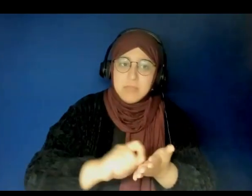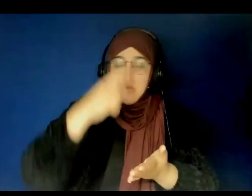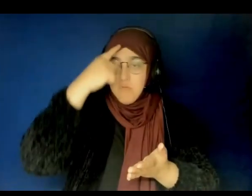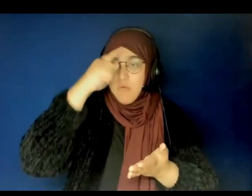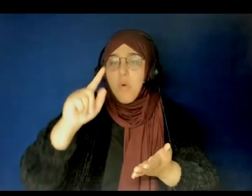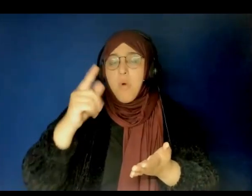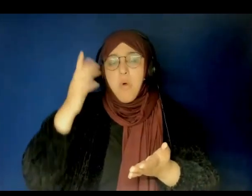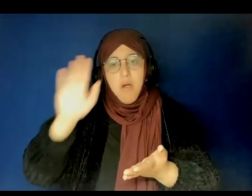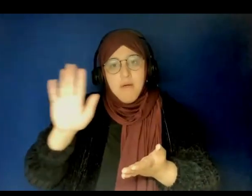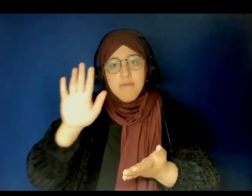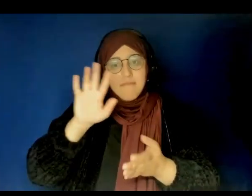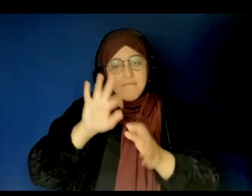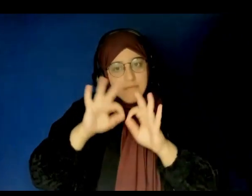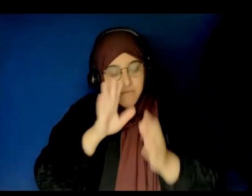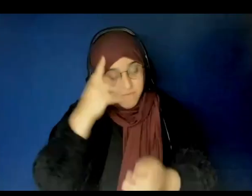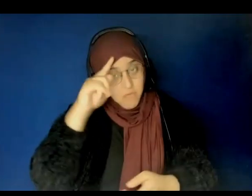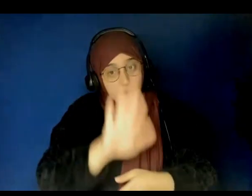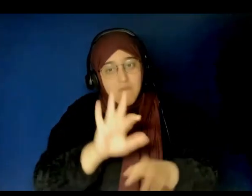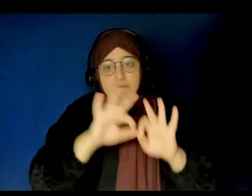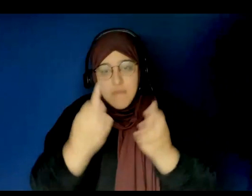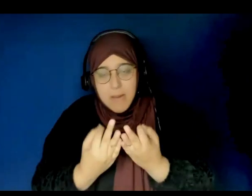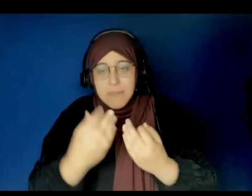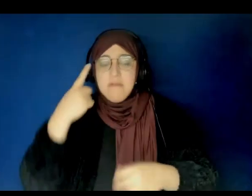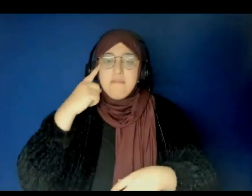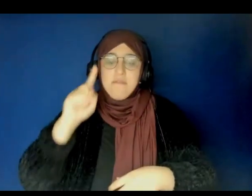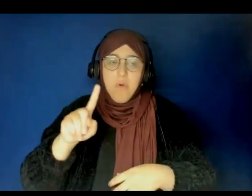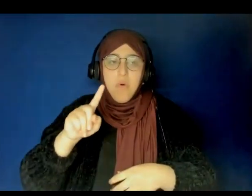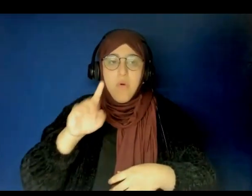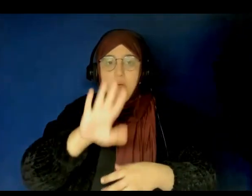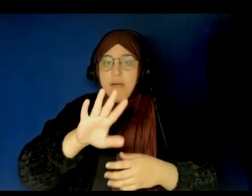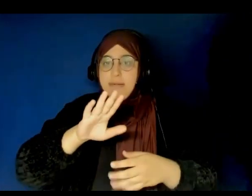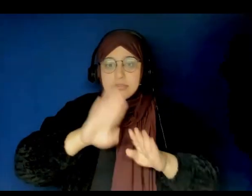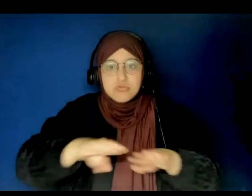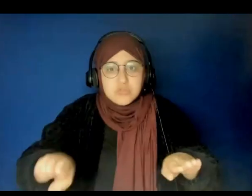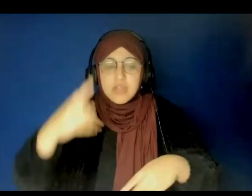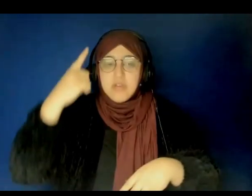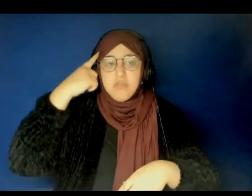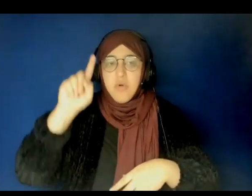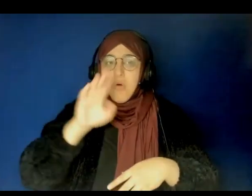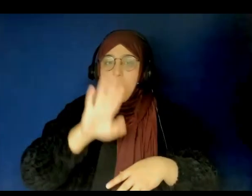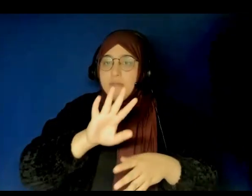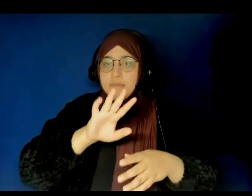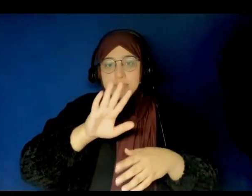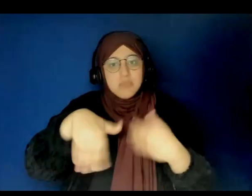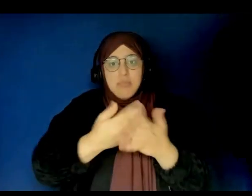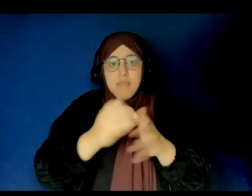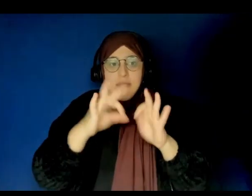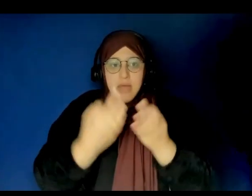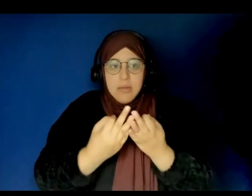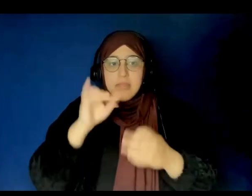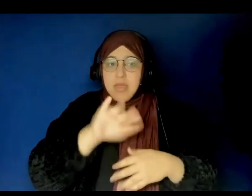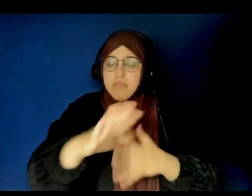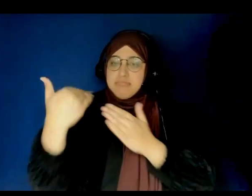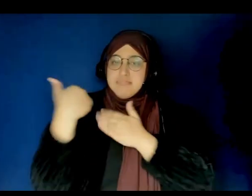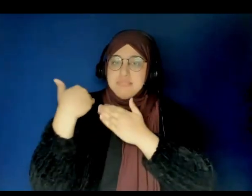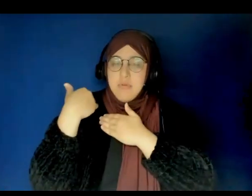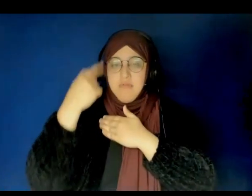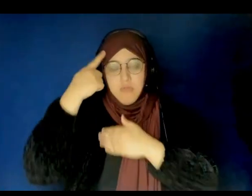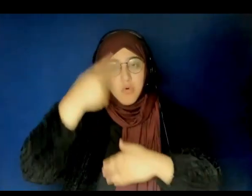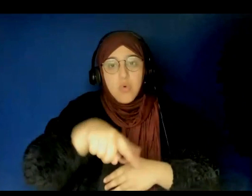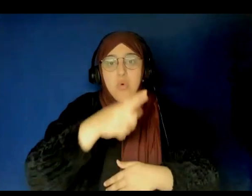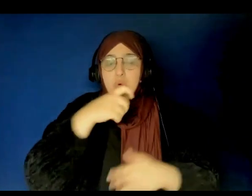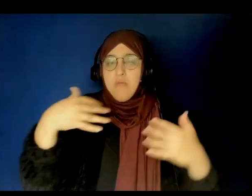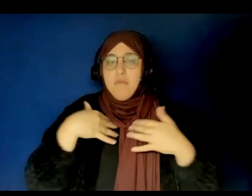family, honorably, an obligation on the God-fearing. Therefore, it's an obligation for us as Muslims to plan for